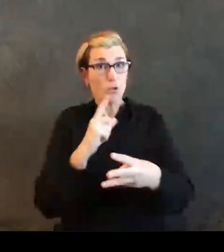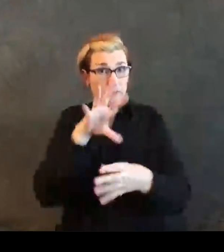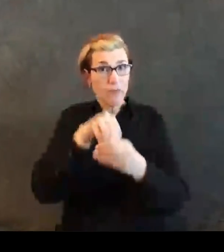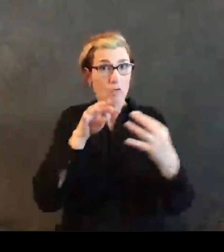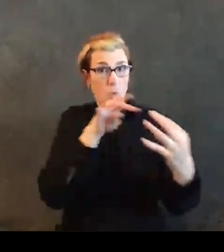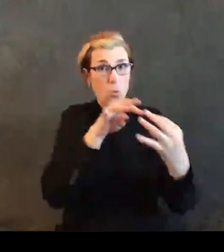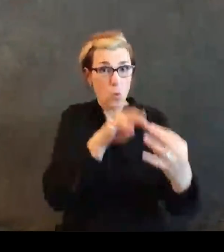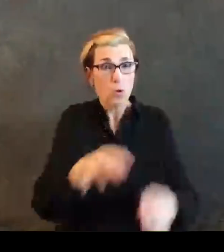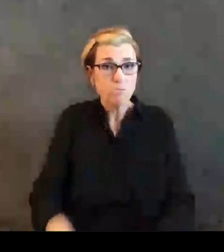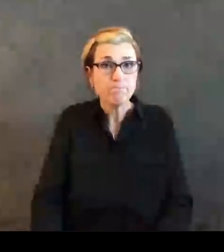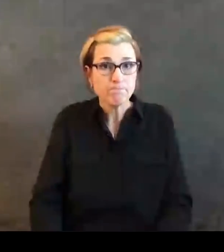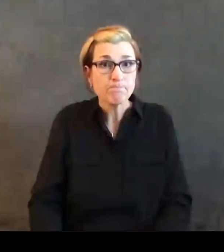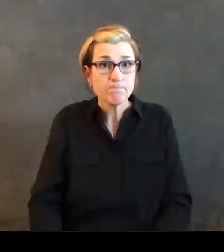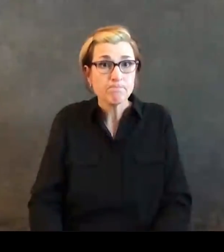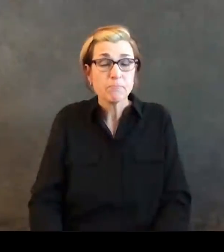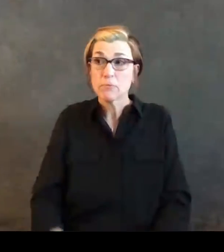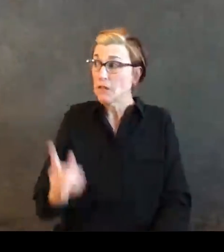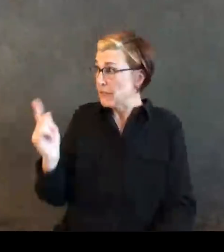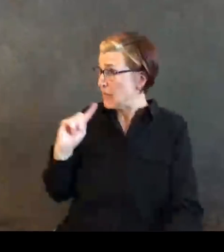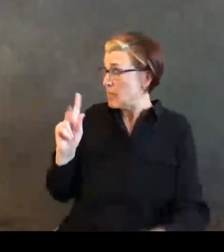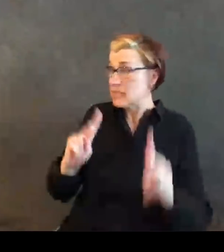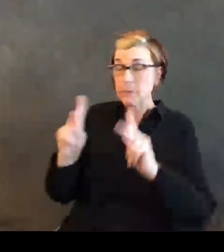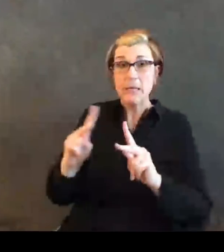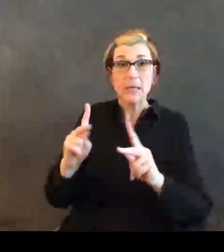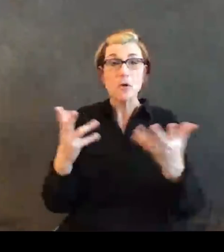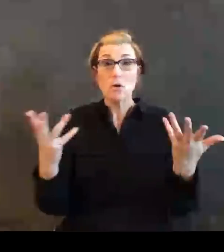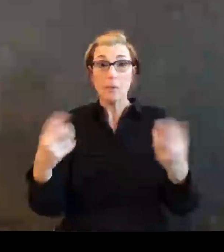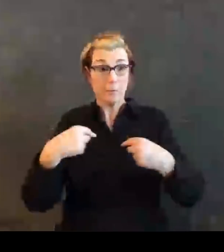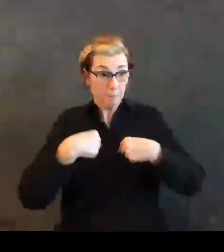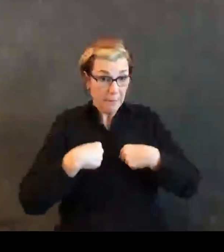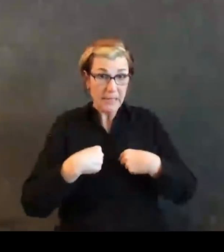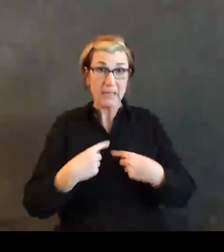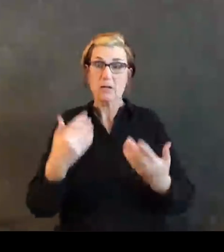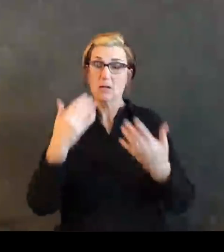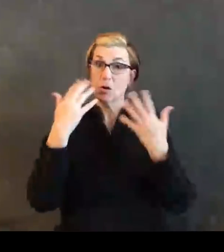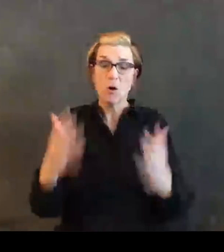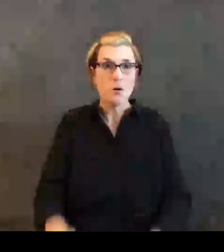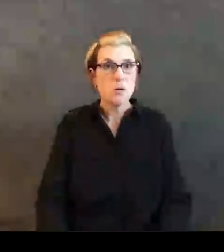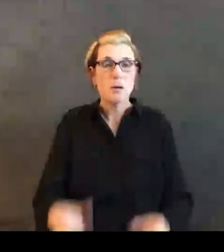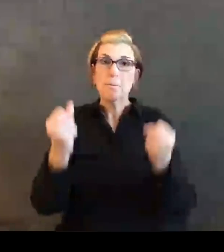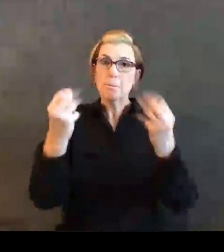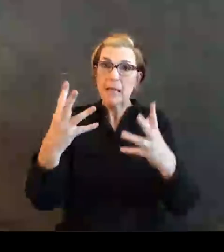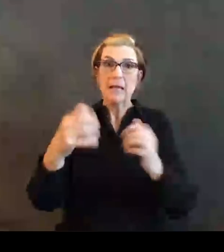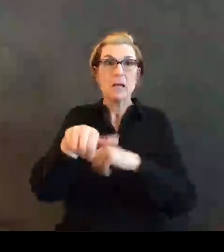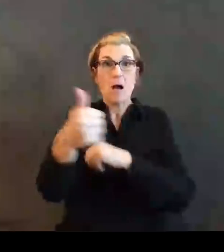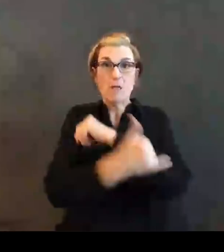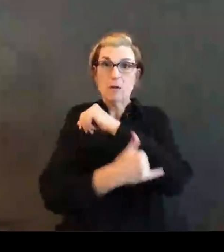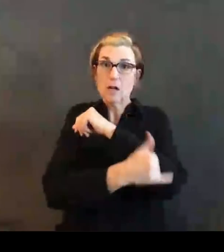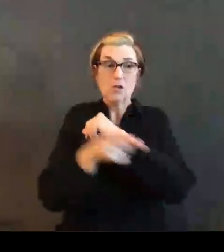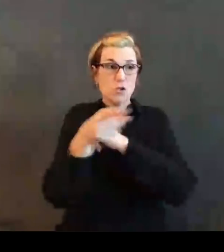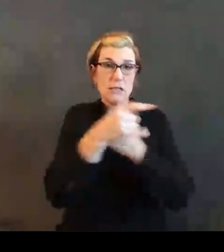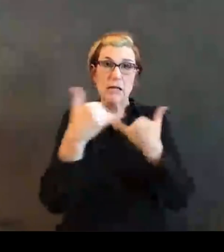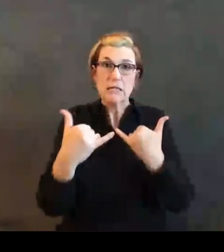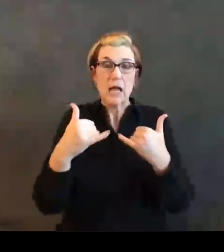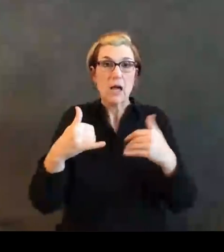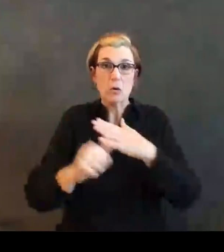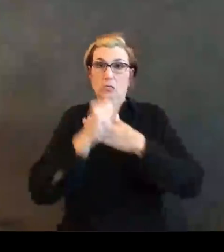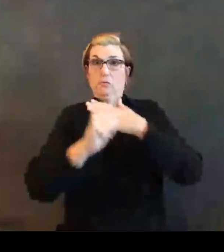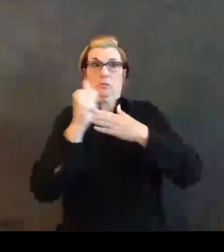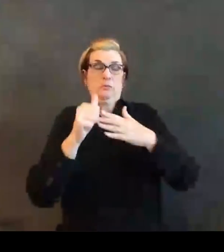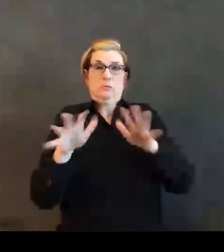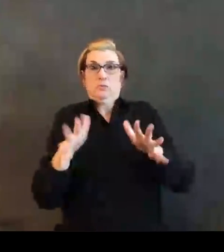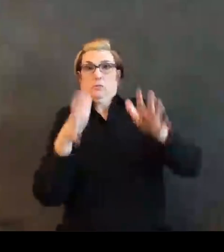are, I am a little bit, I take calls from a lot of people. They're in trouble. A lot of countries are in big trouble. So now we will